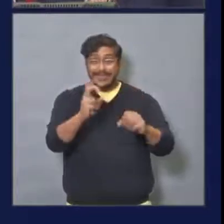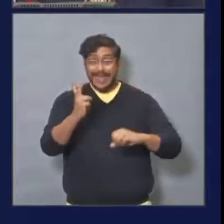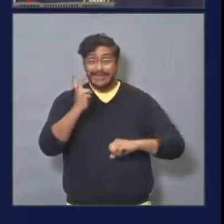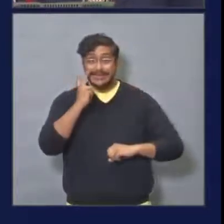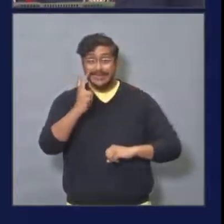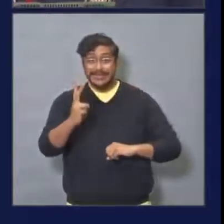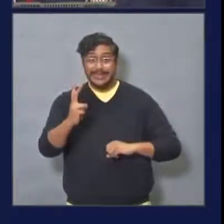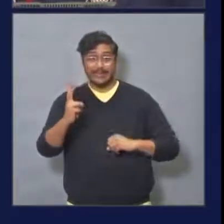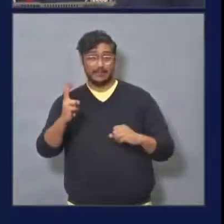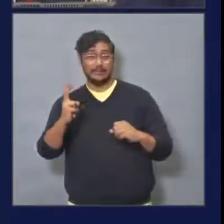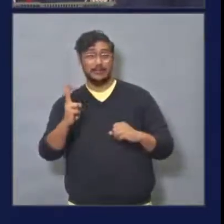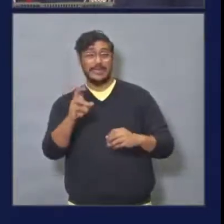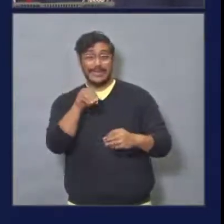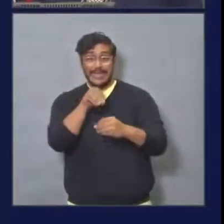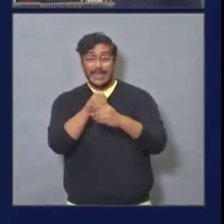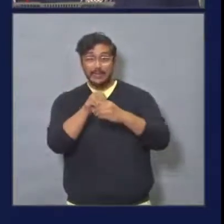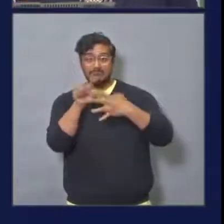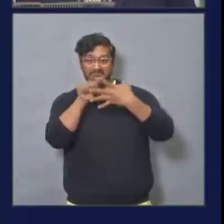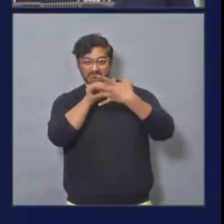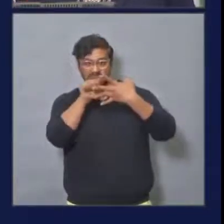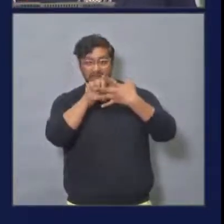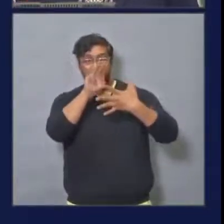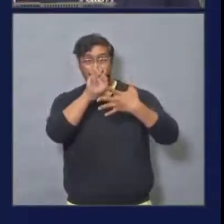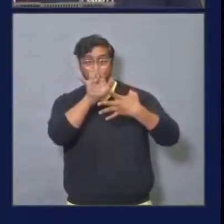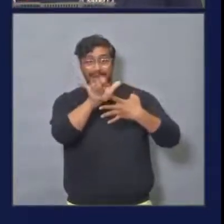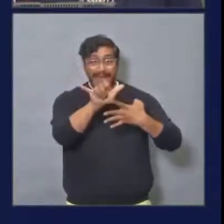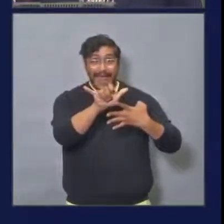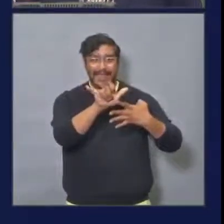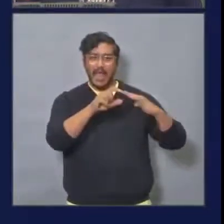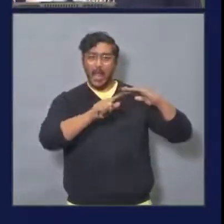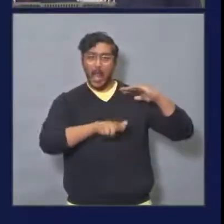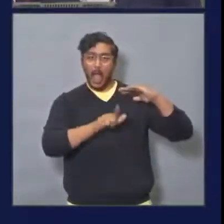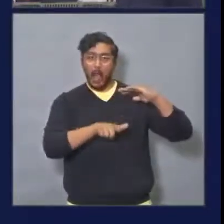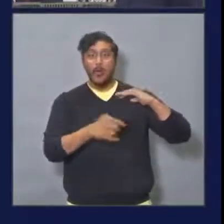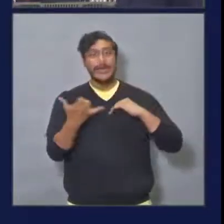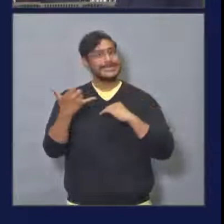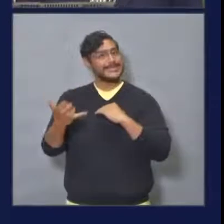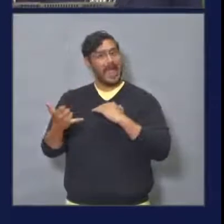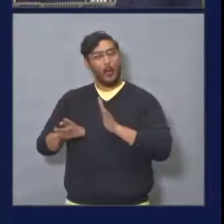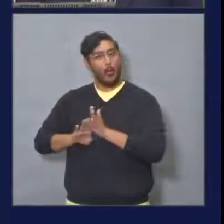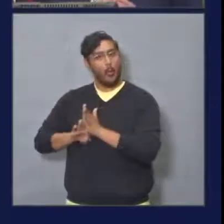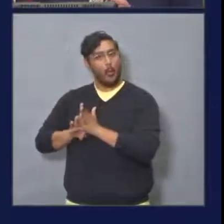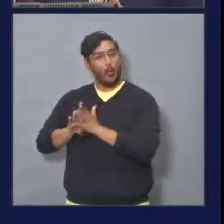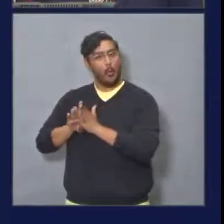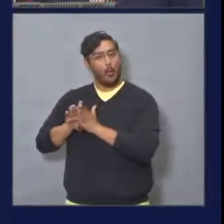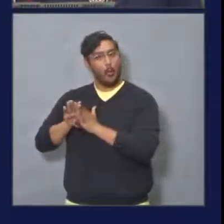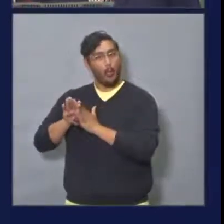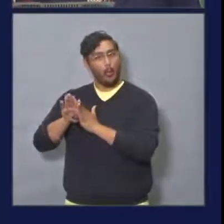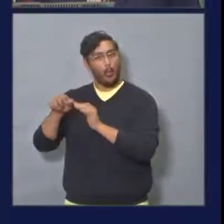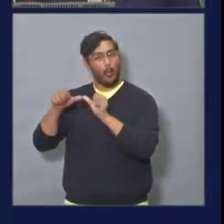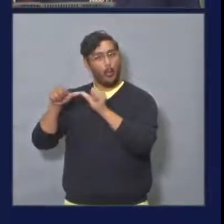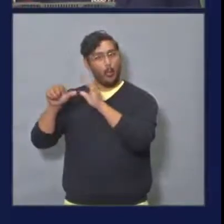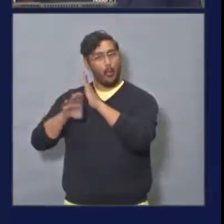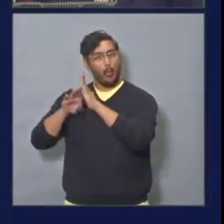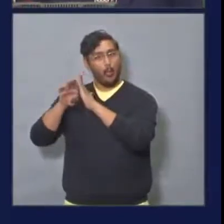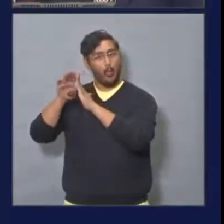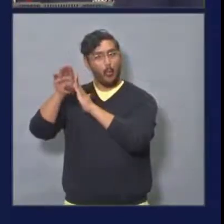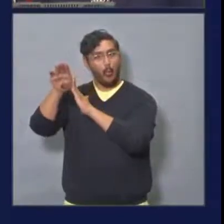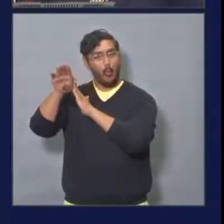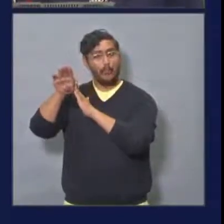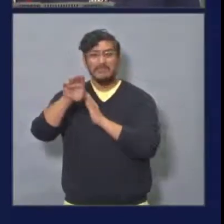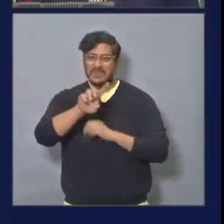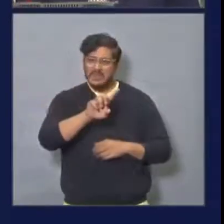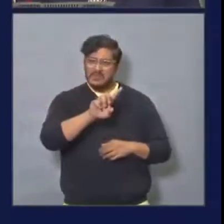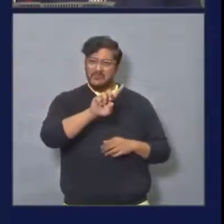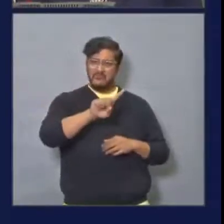low point in early May, is now increasing steadily. At the beginning of the pandemic, when we were mostly